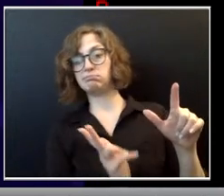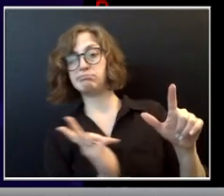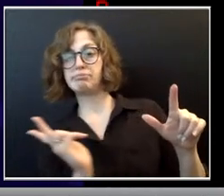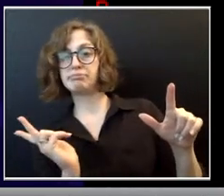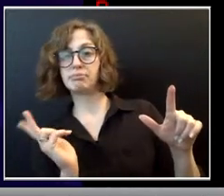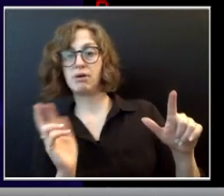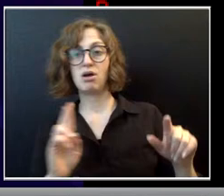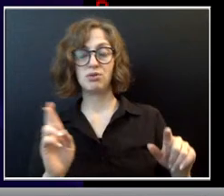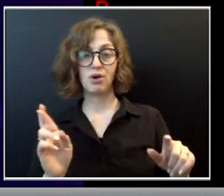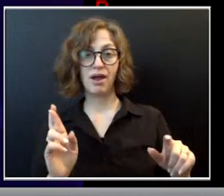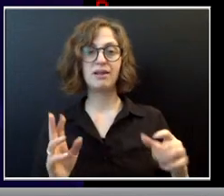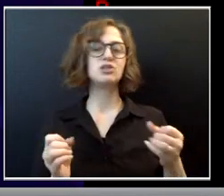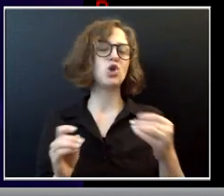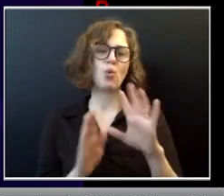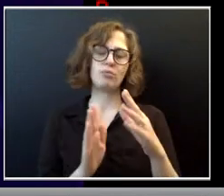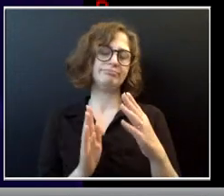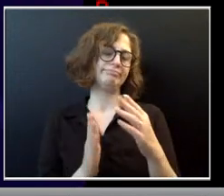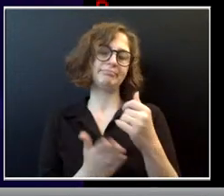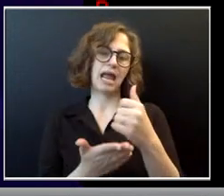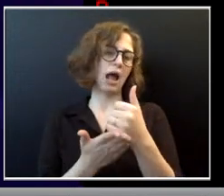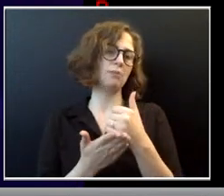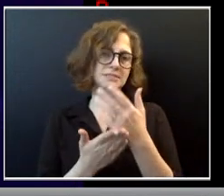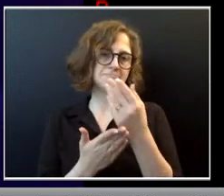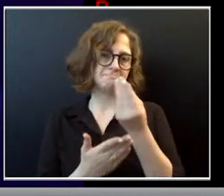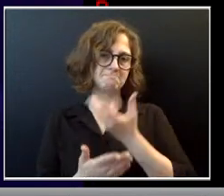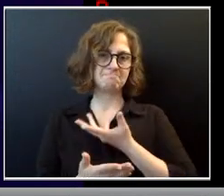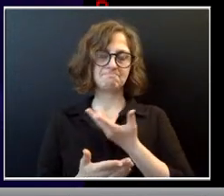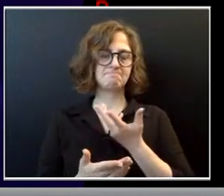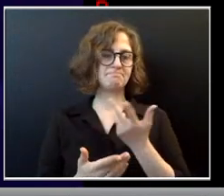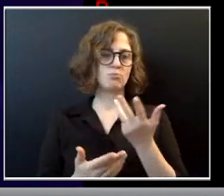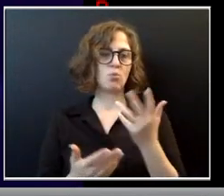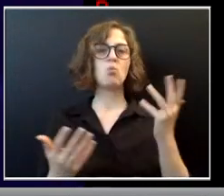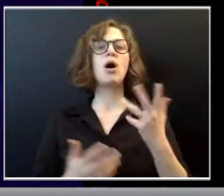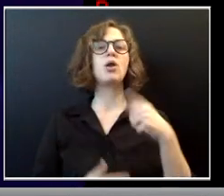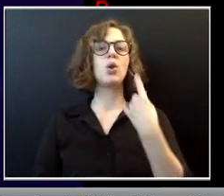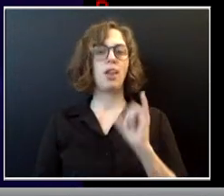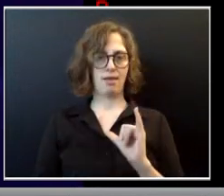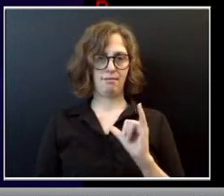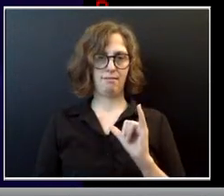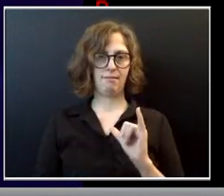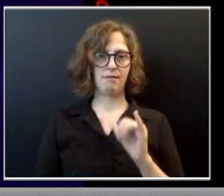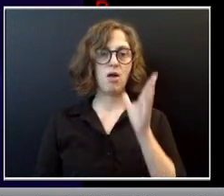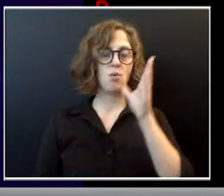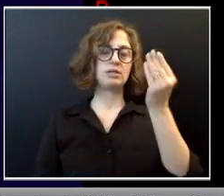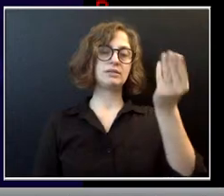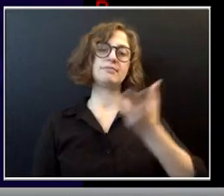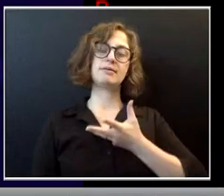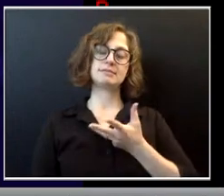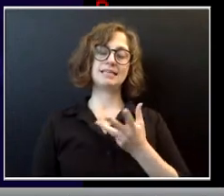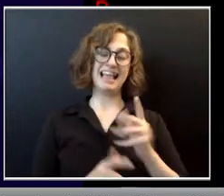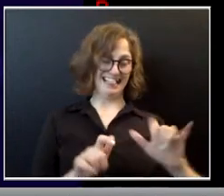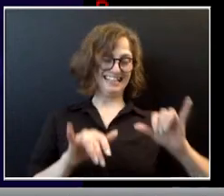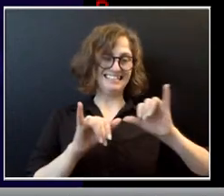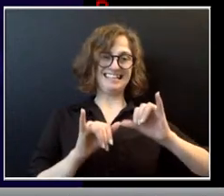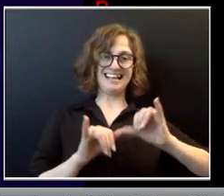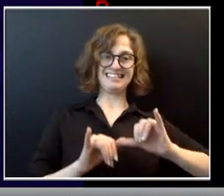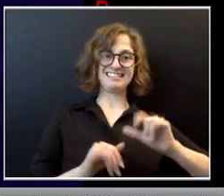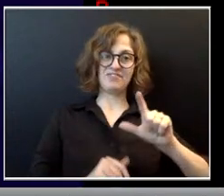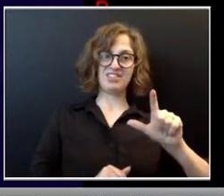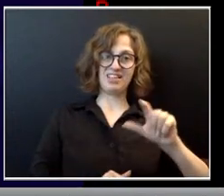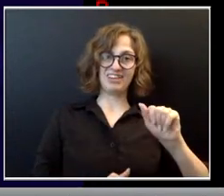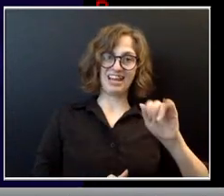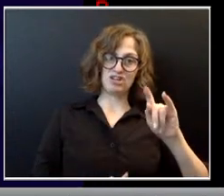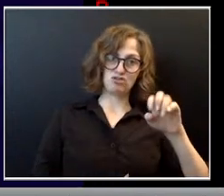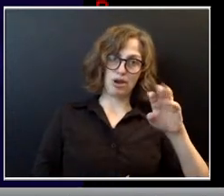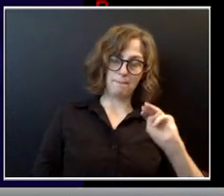expect when we get in the procedure. It also has prognostic information and tells us how big the left atrium is, how much remodeling is present, and what's our likelihood of